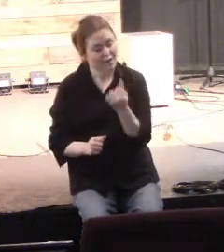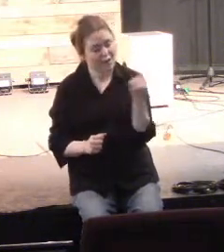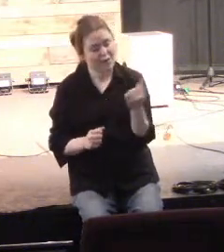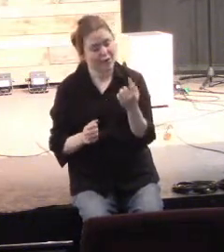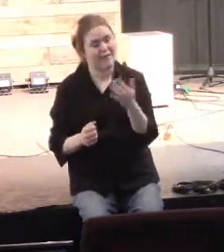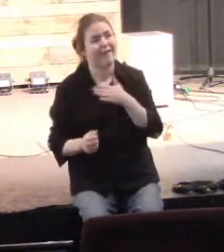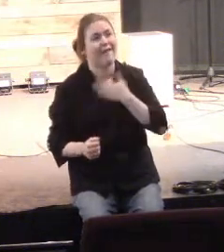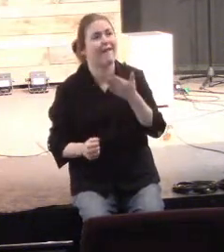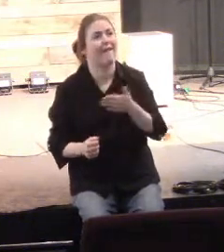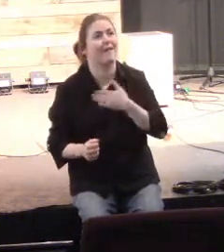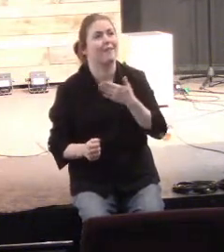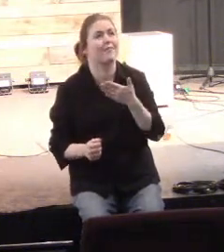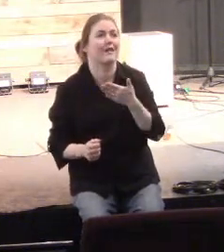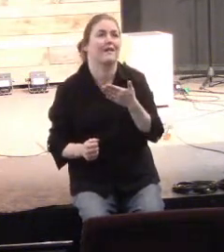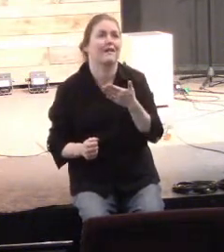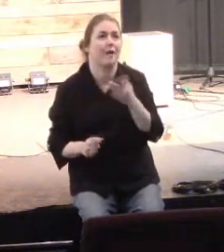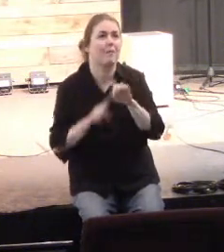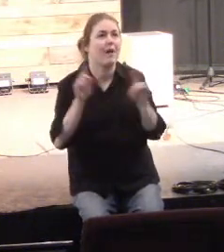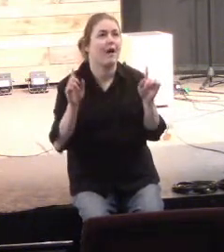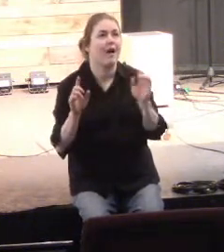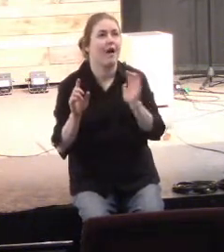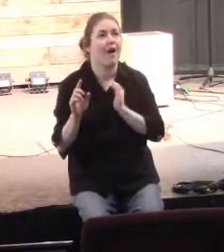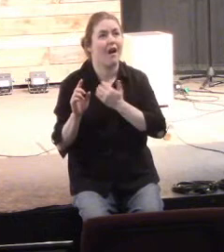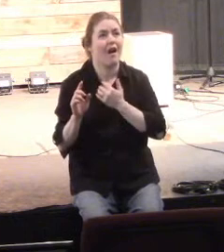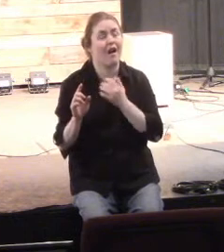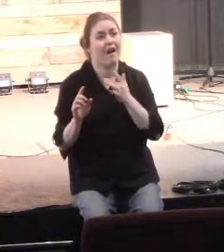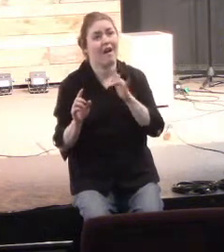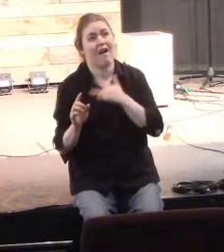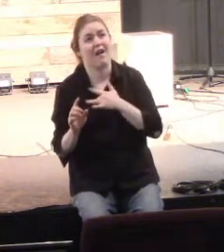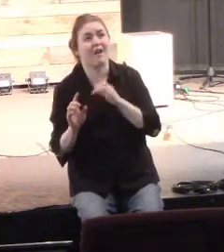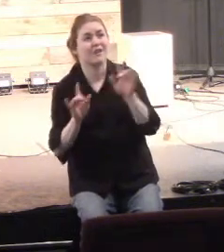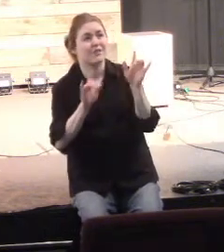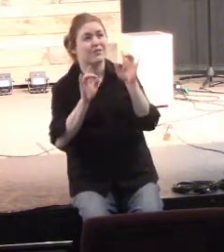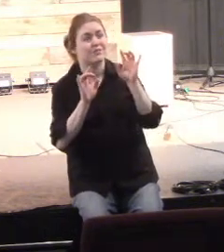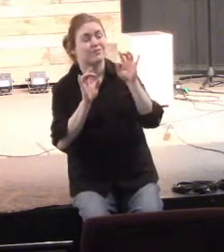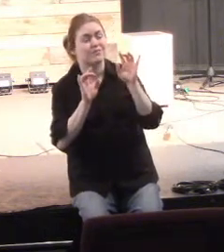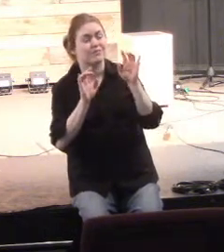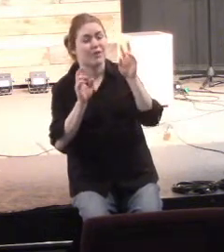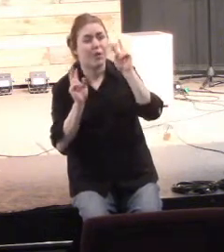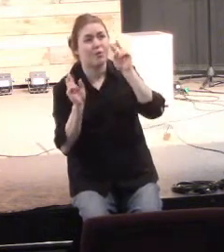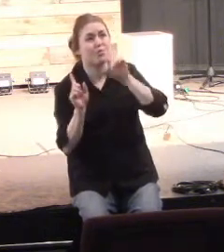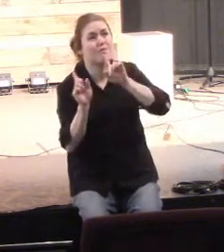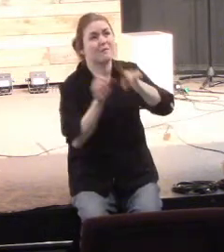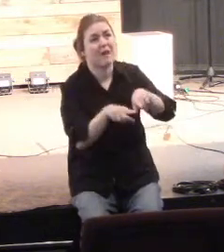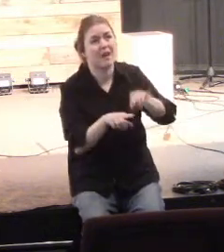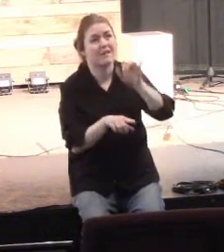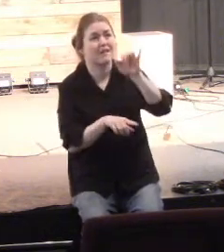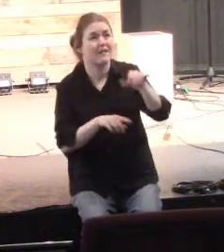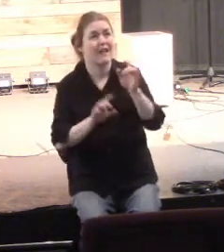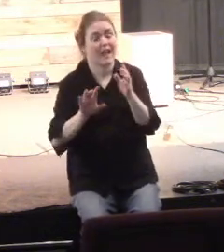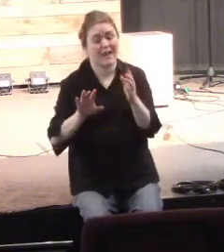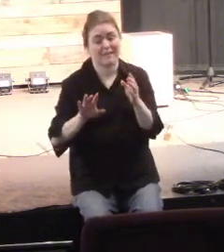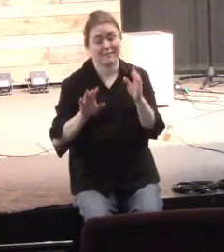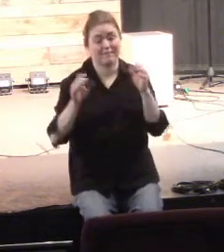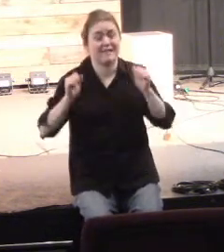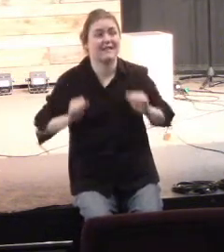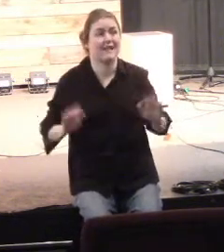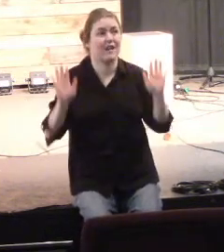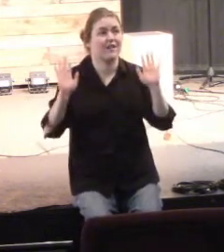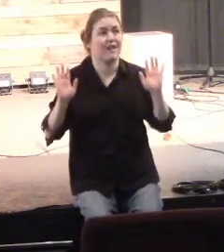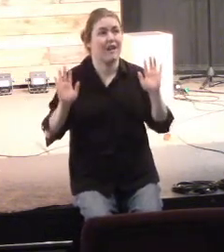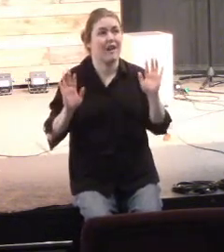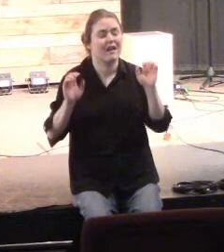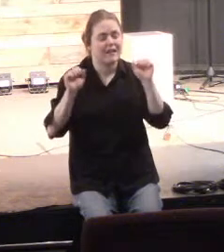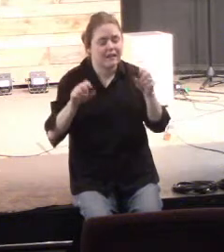excited, but our hearts are responsive, God, to that sacrifice. May we always, God, look to you, Jesus. May